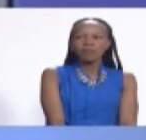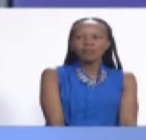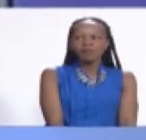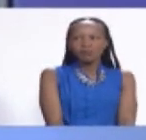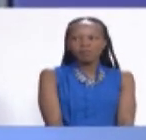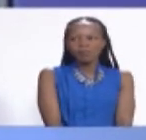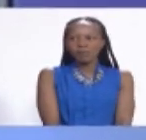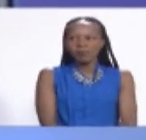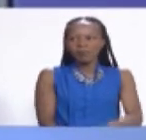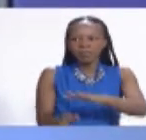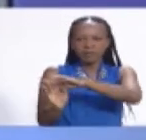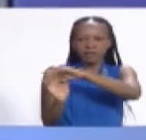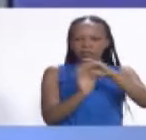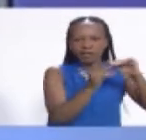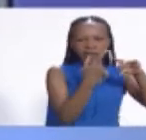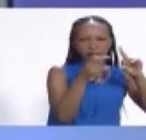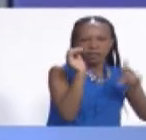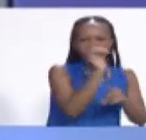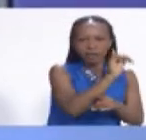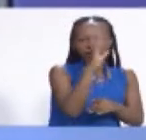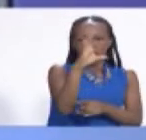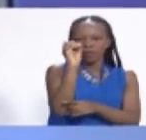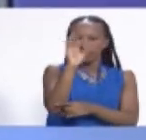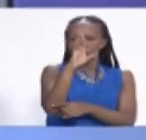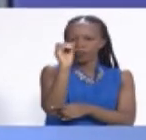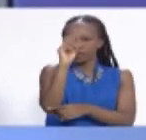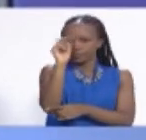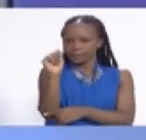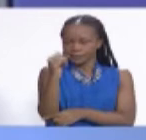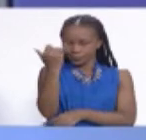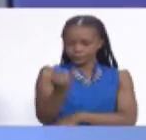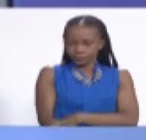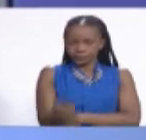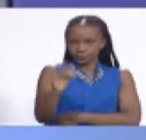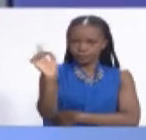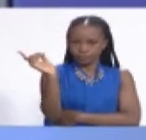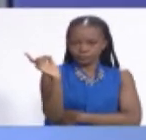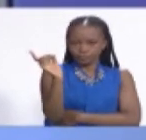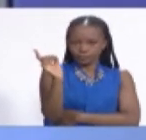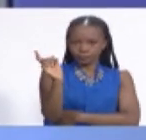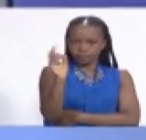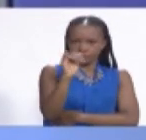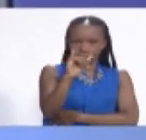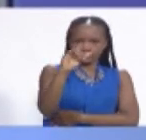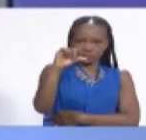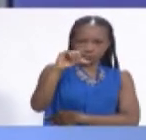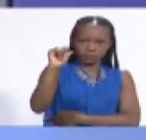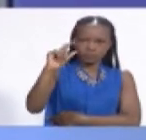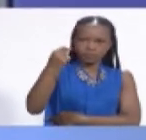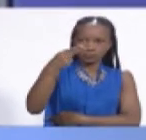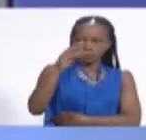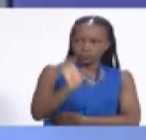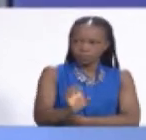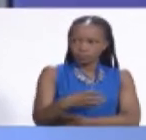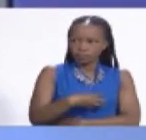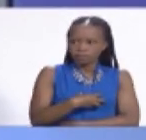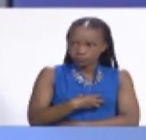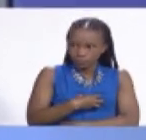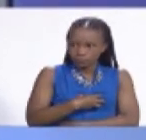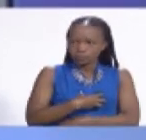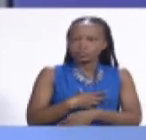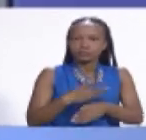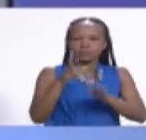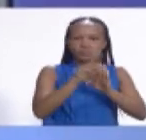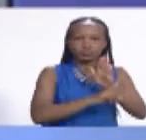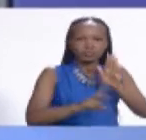And away from matters corona, ex-Nairobi Deputy Governor Polycarp Igathe has resigned as the Executive Vice